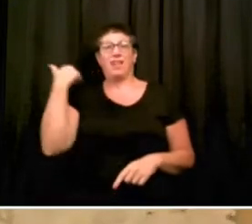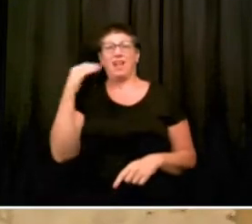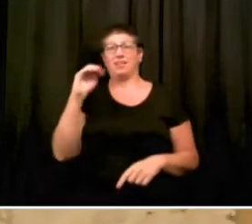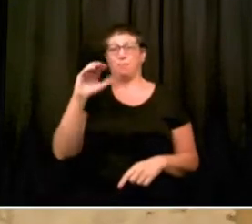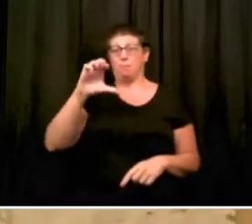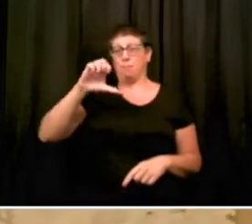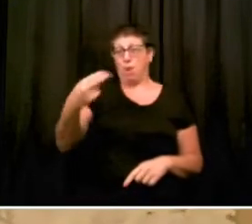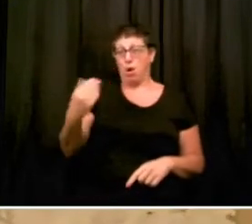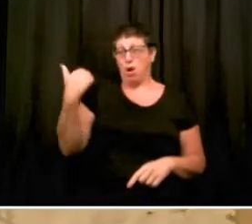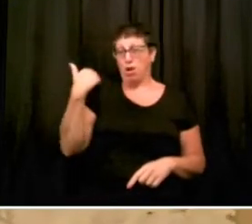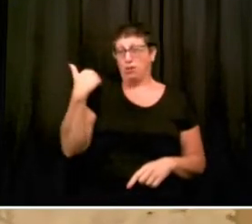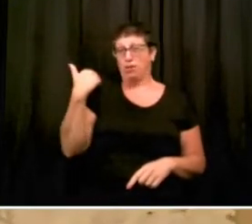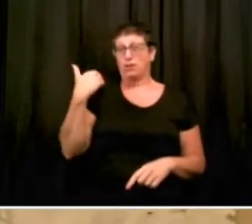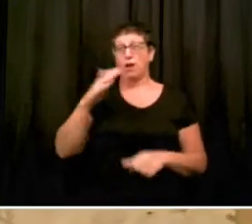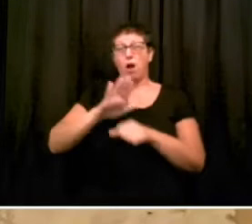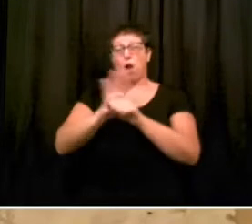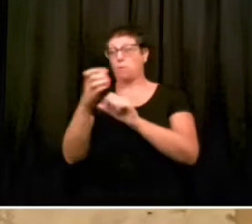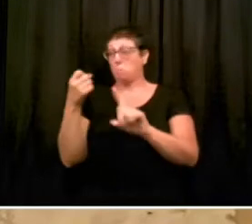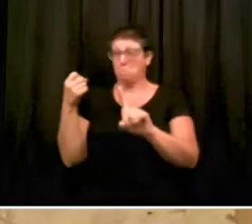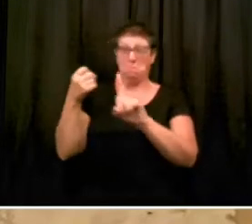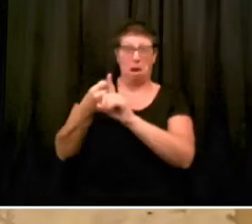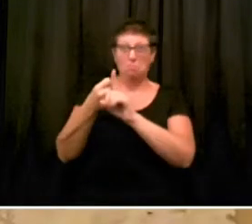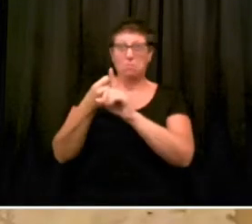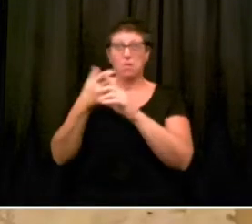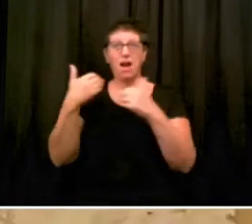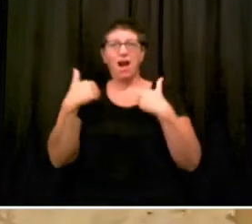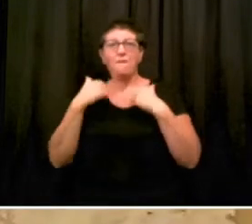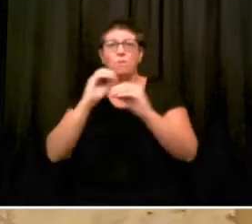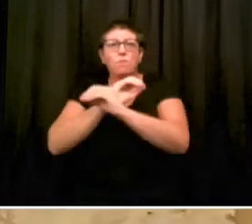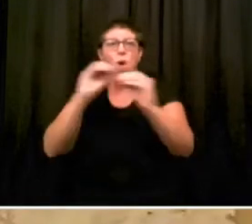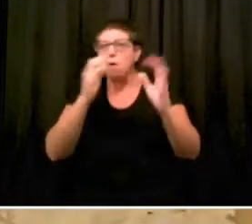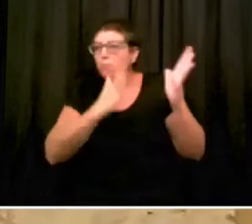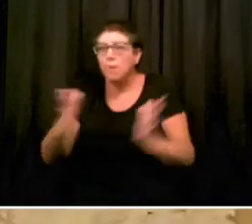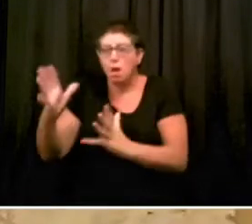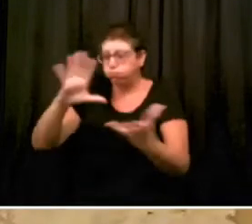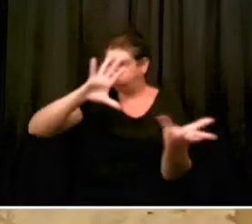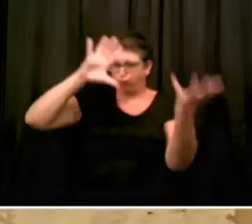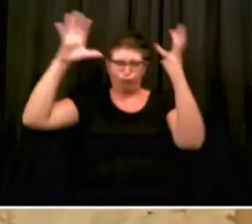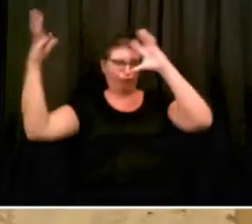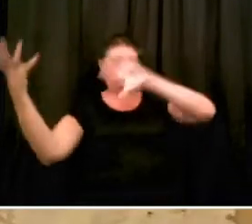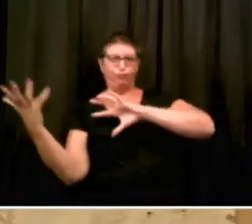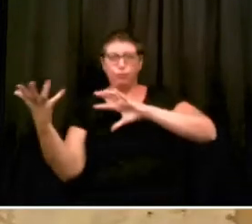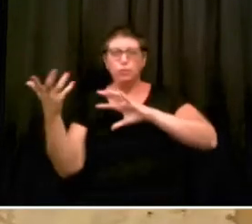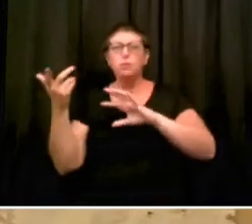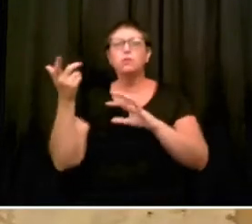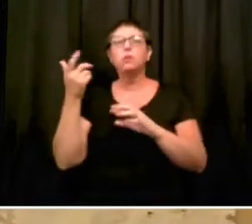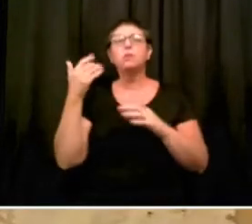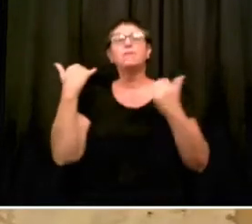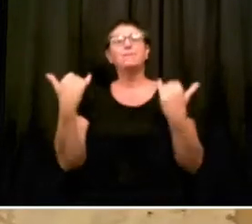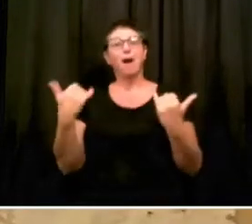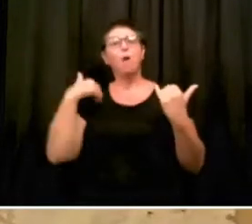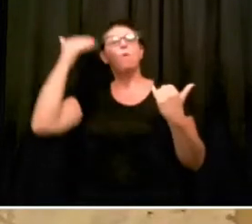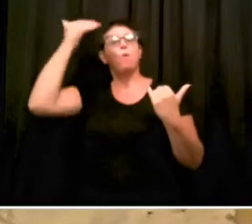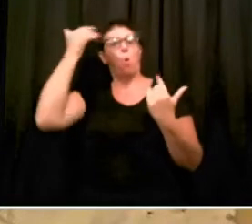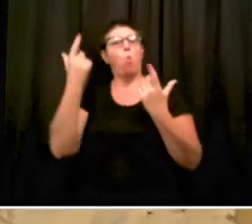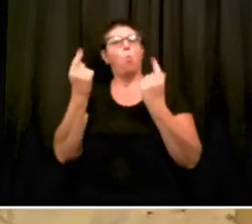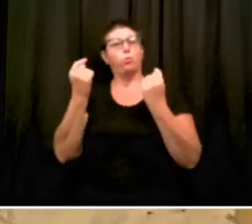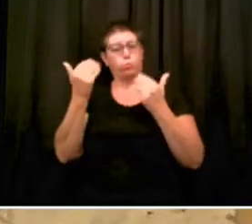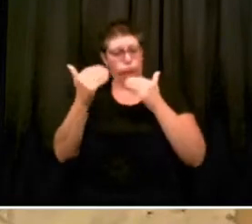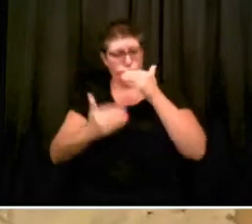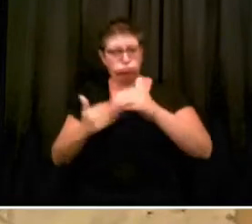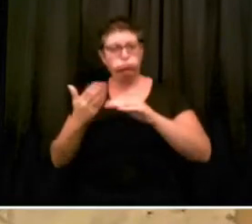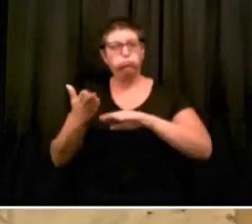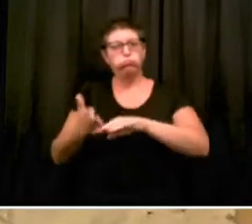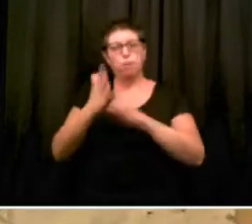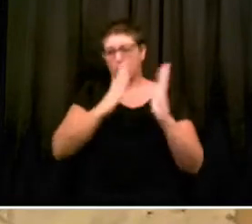the capacity to not only get devices into the hands. The mayor announced this morning how many hundreds of thousands of devices are in students'